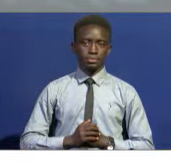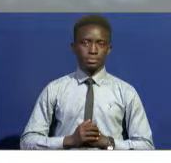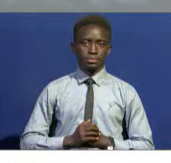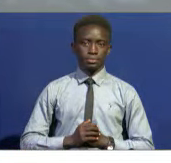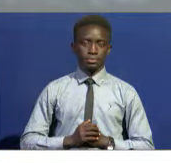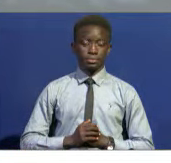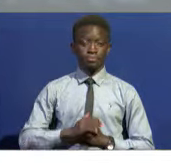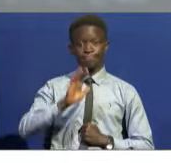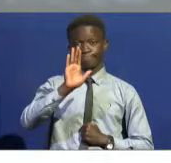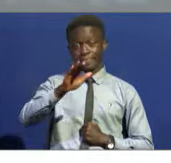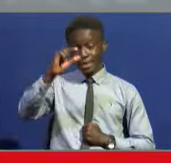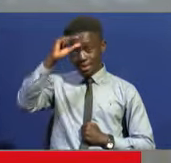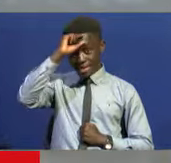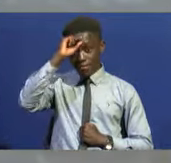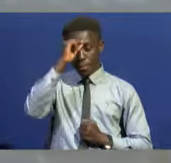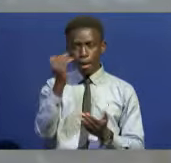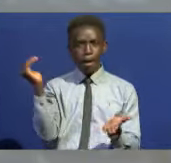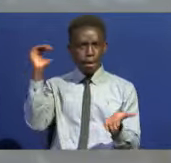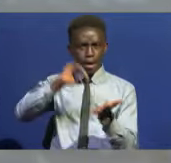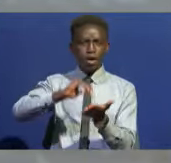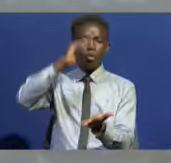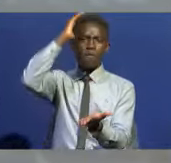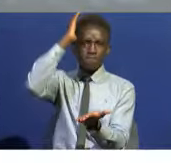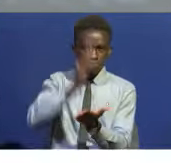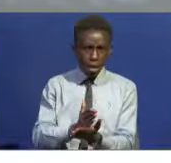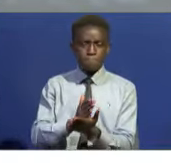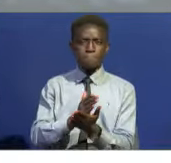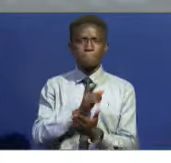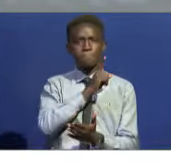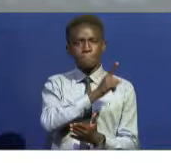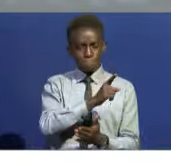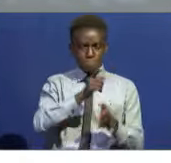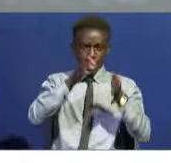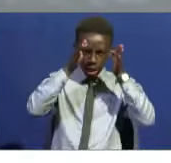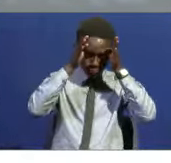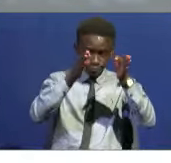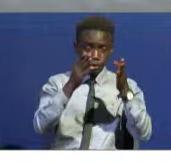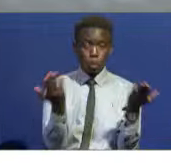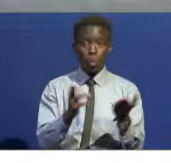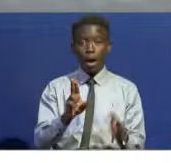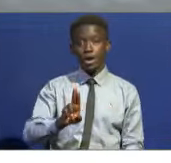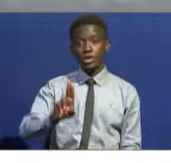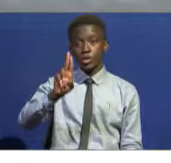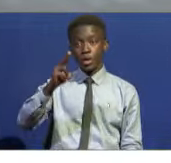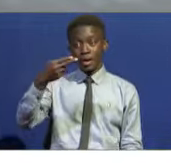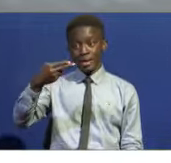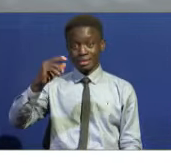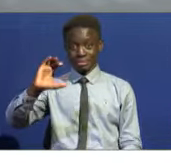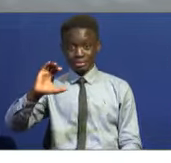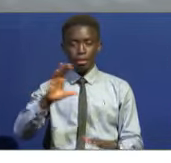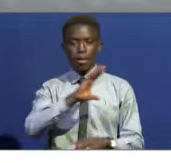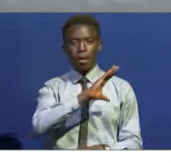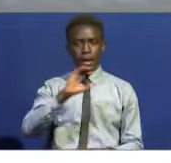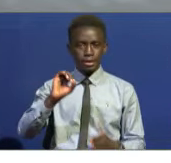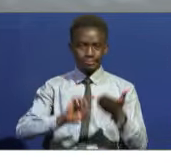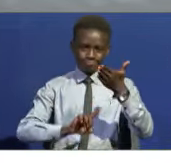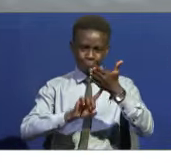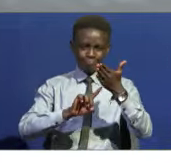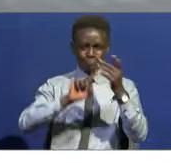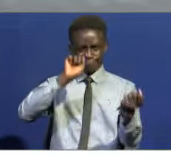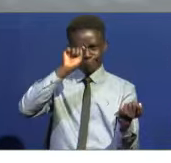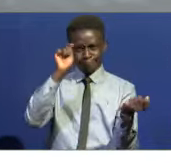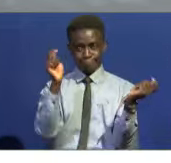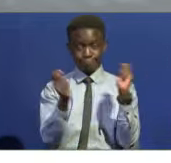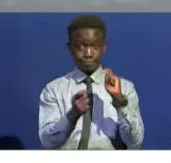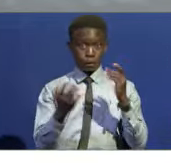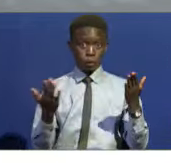Elsewhere, the government has reaffirmed its commitment to universal health care and a digital transformation of health services, noting that there is